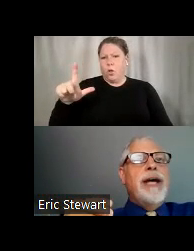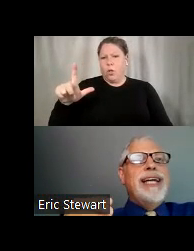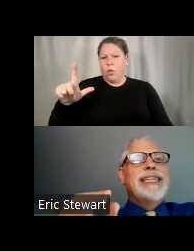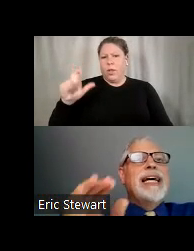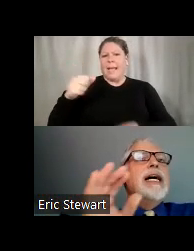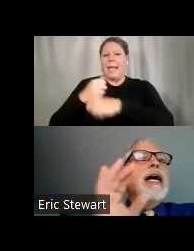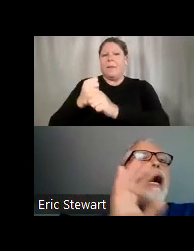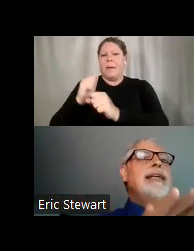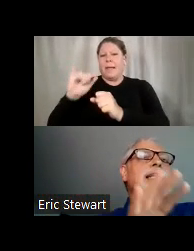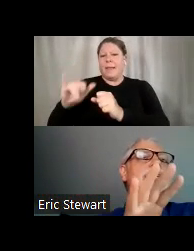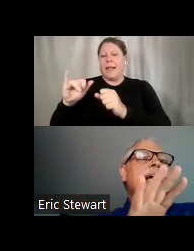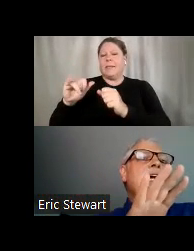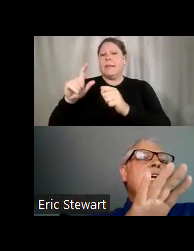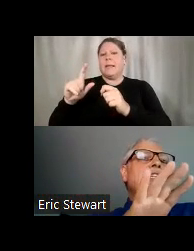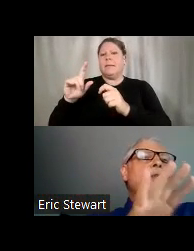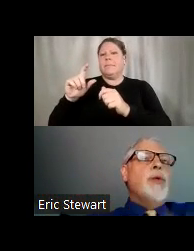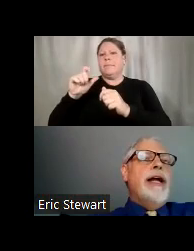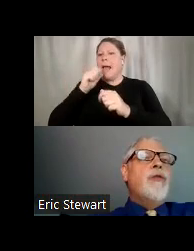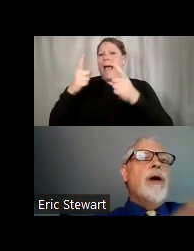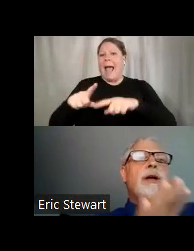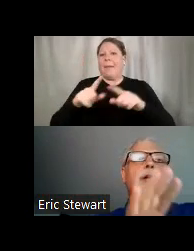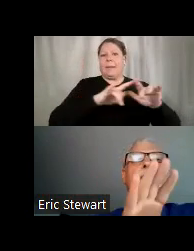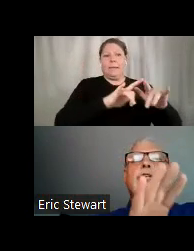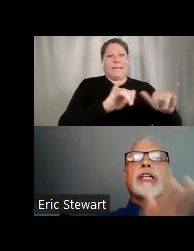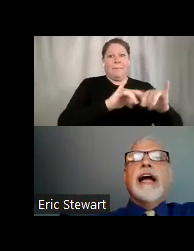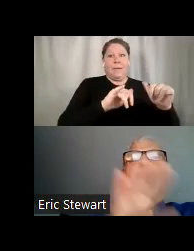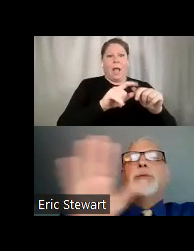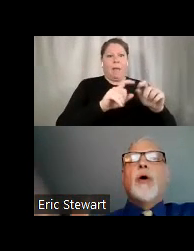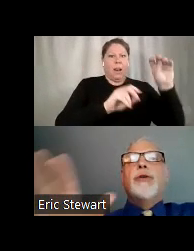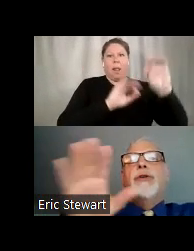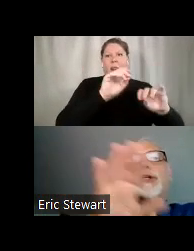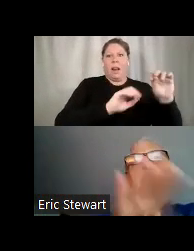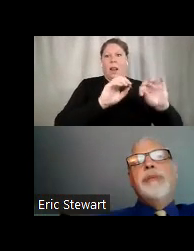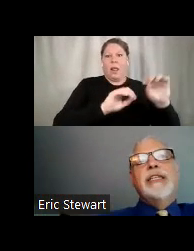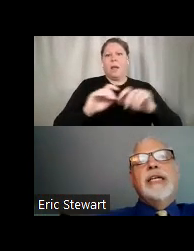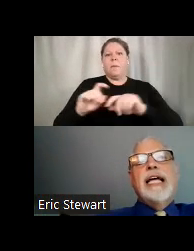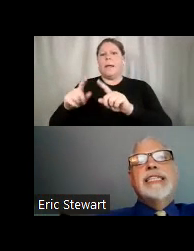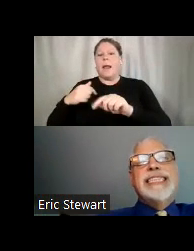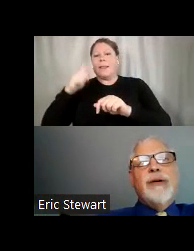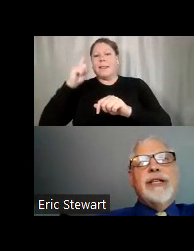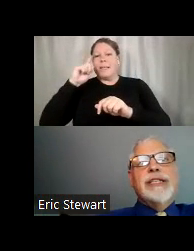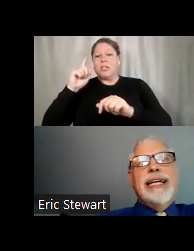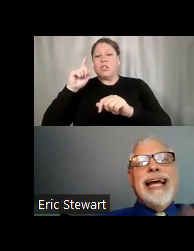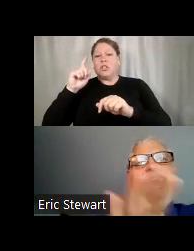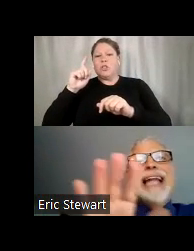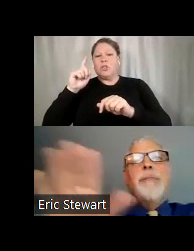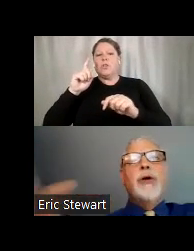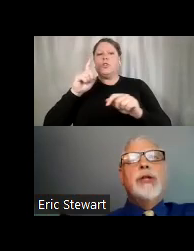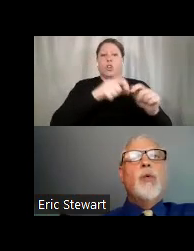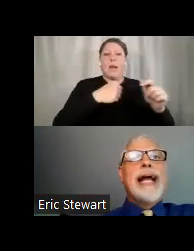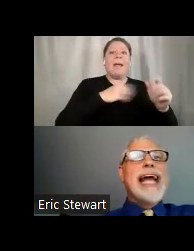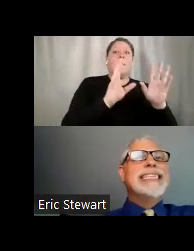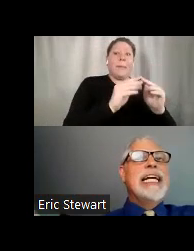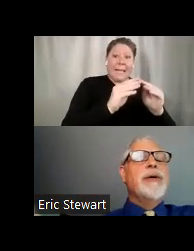asynchronous space. I think that in creative work, you should leverage both. You should meet synchronously and then